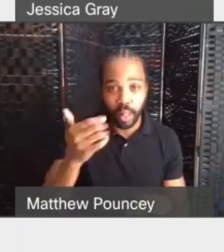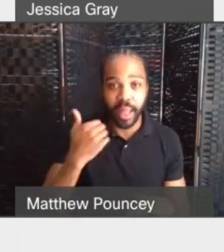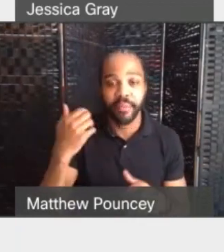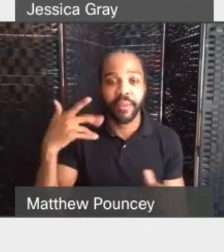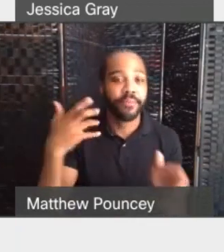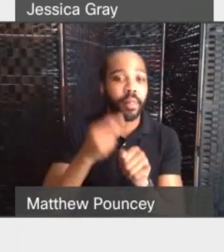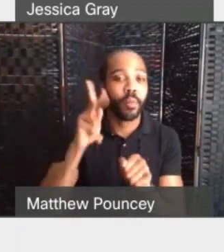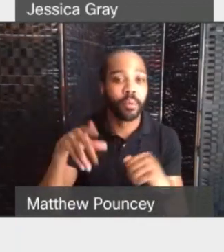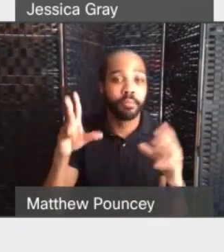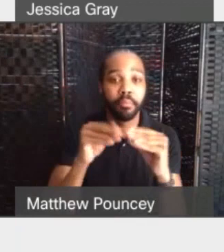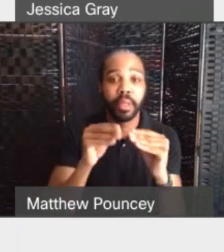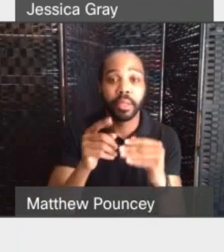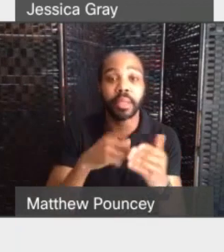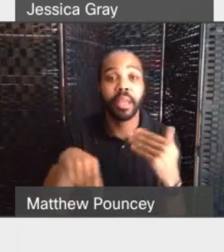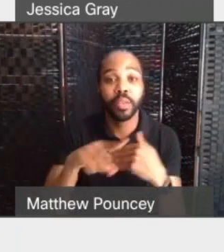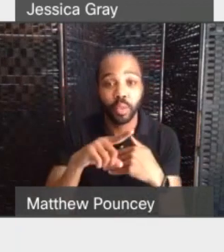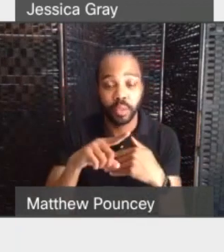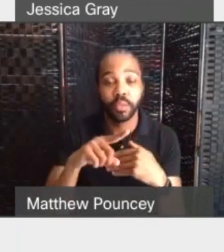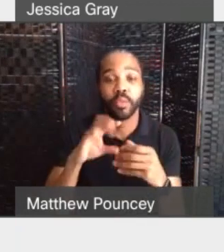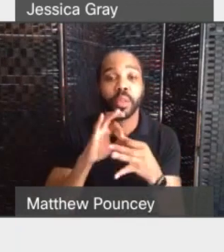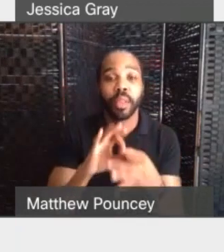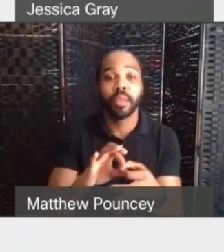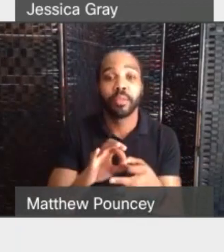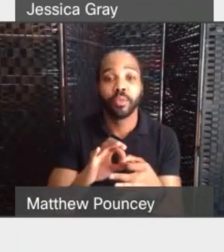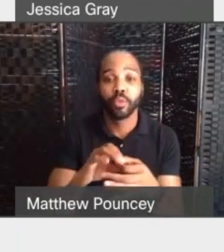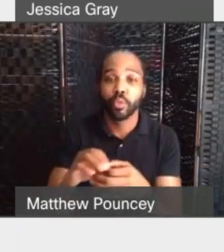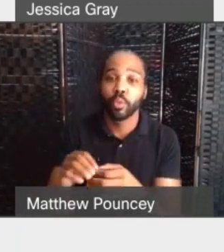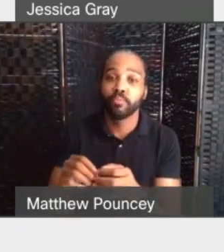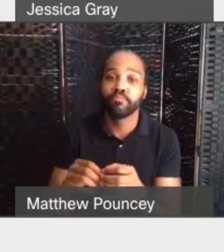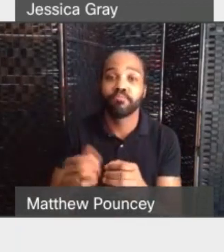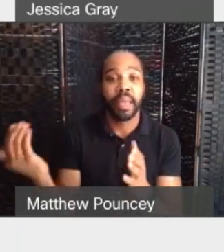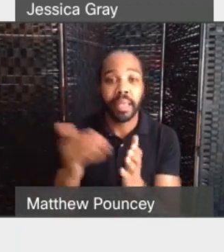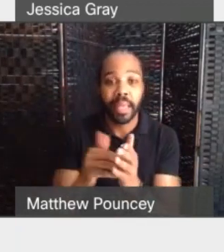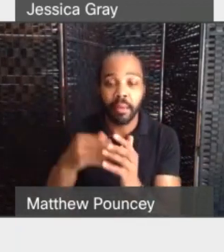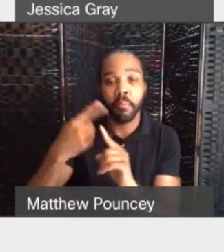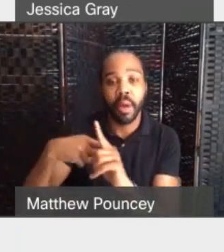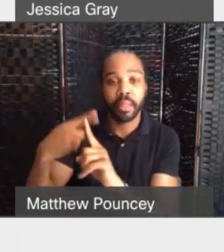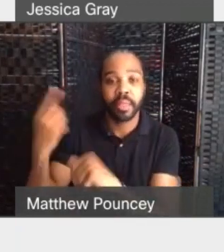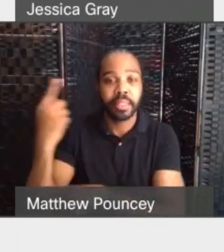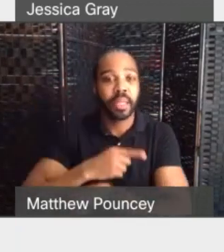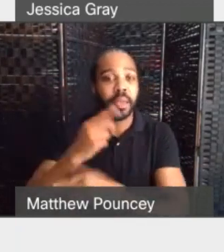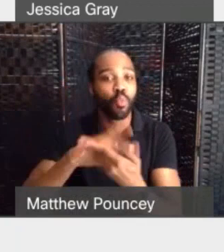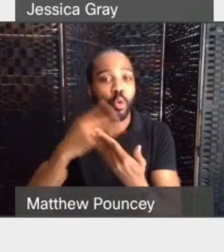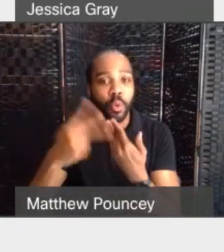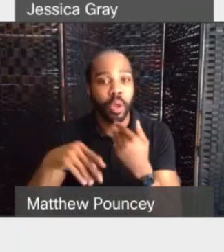week regarding resuming monthly day program meetings.